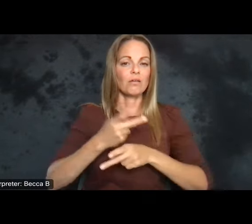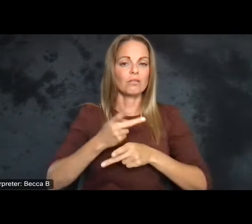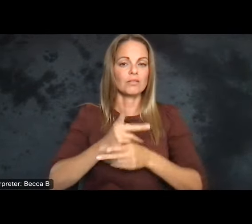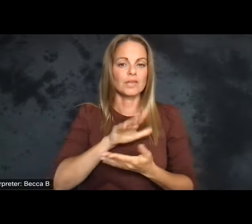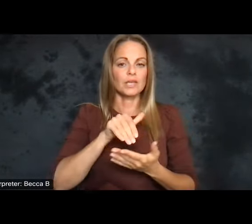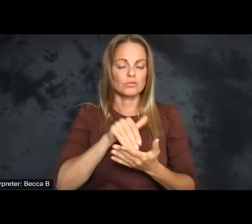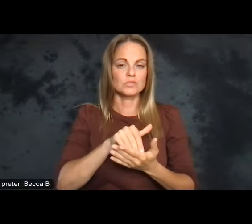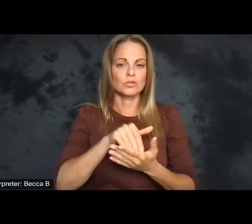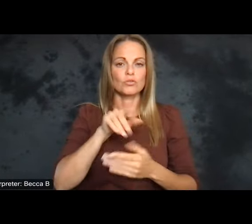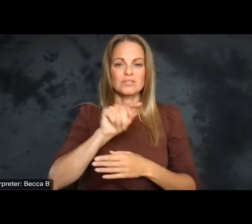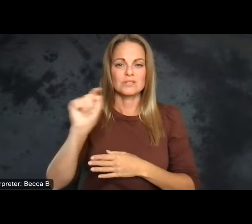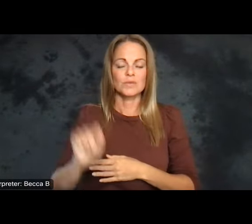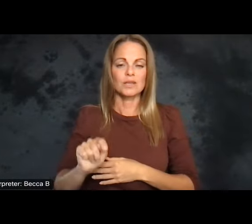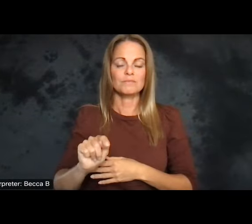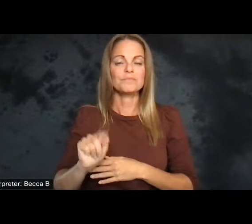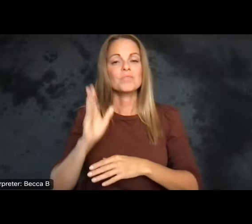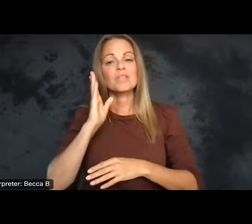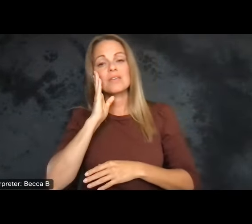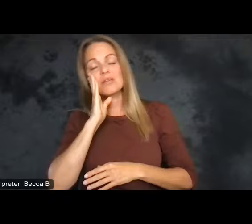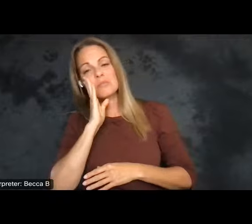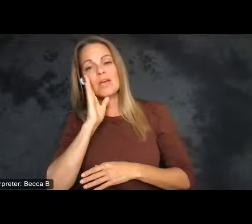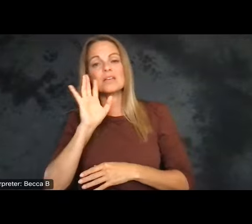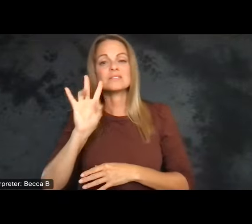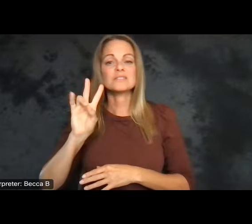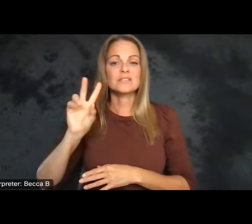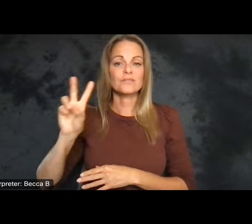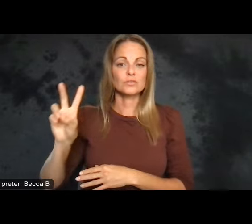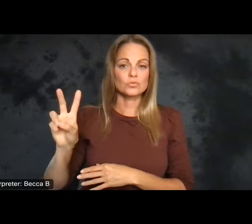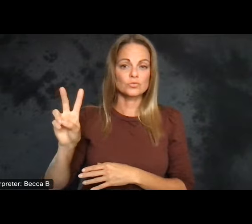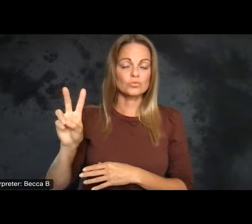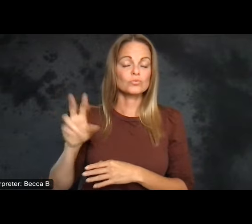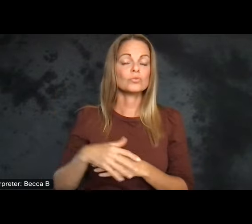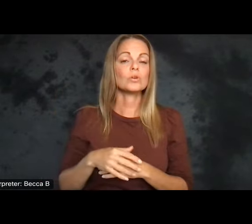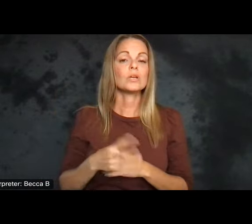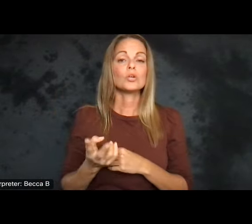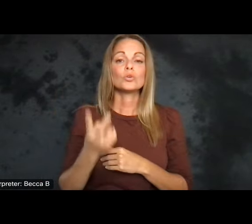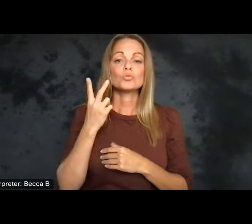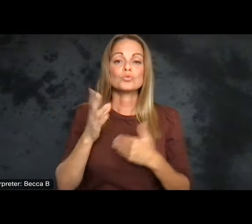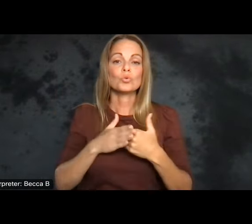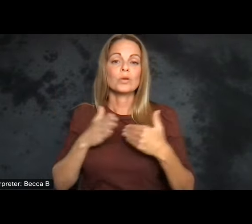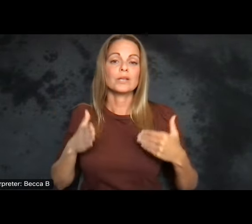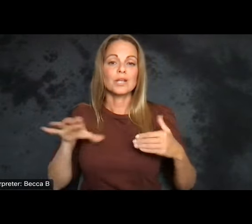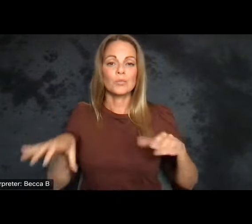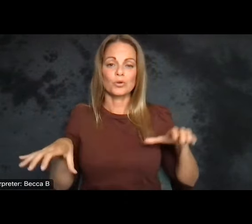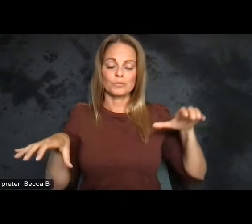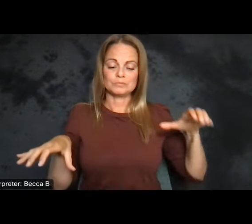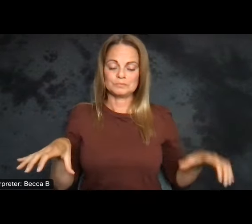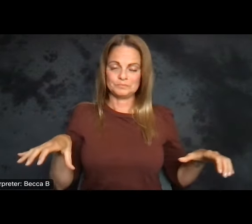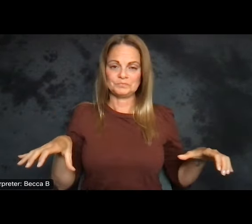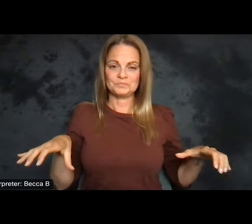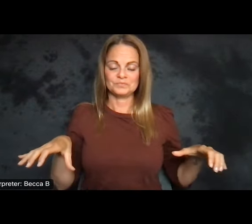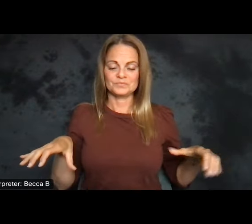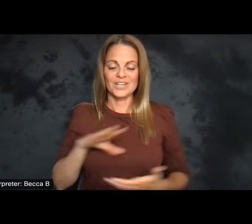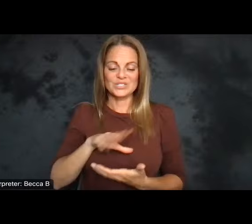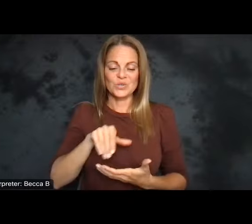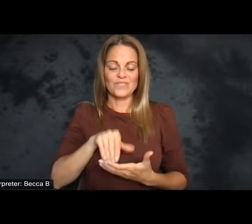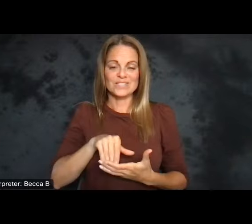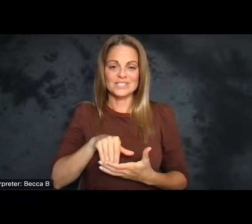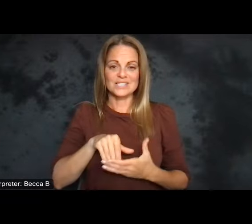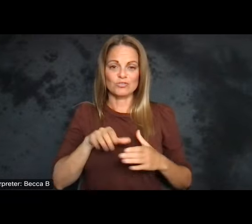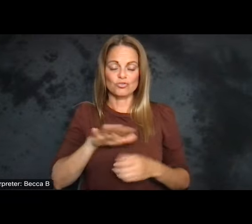It's a 72-bed facility. It has 2 neighborhoods, if you will, that branch off of a central common area where